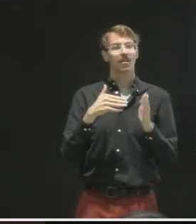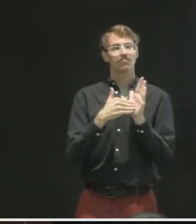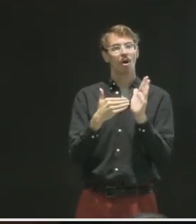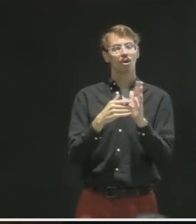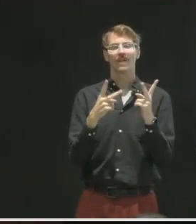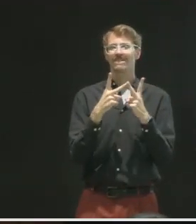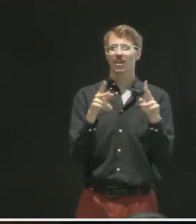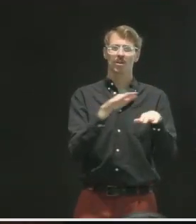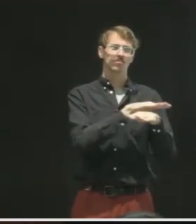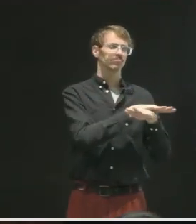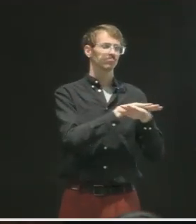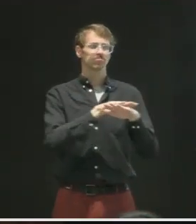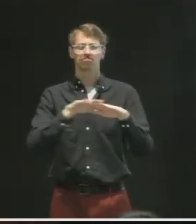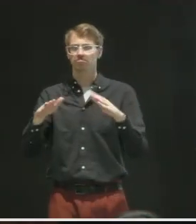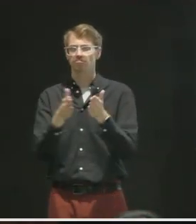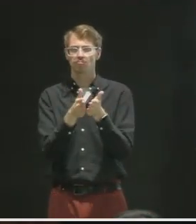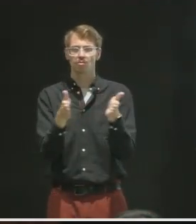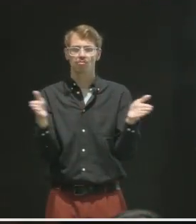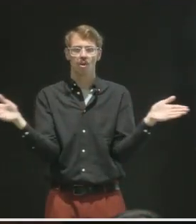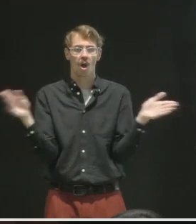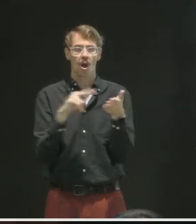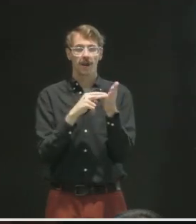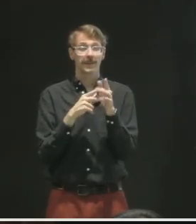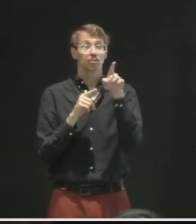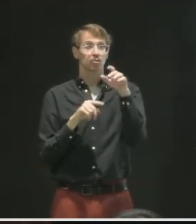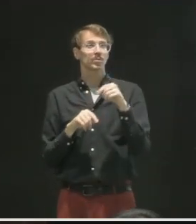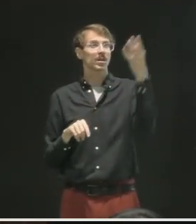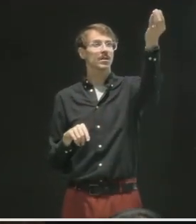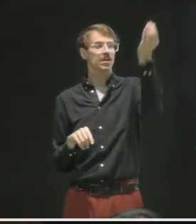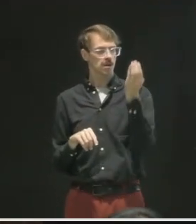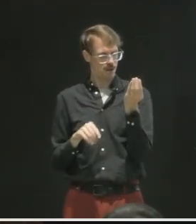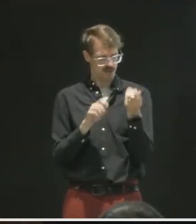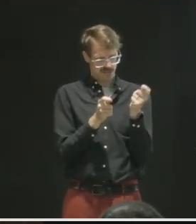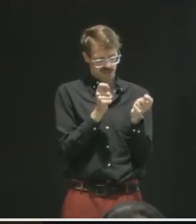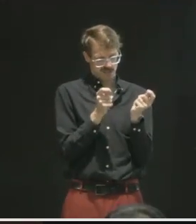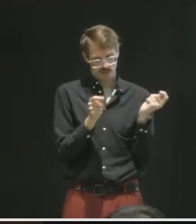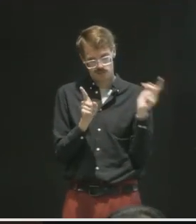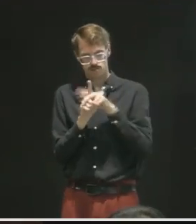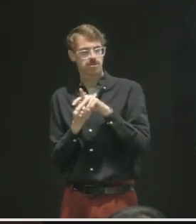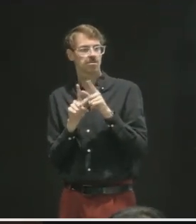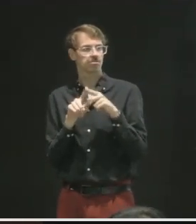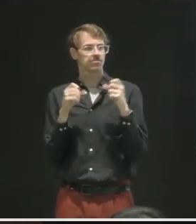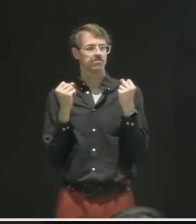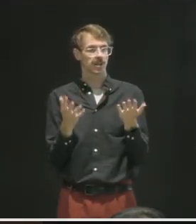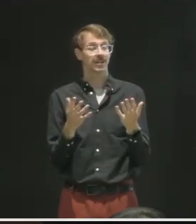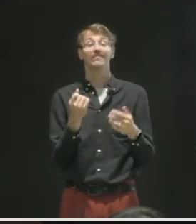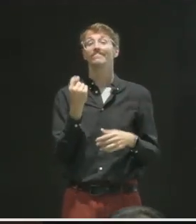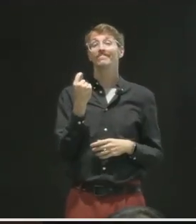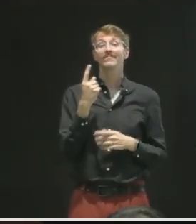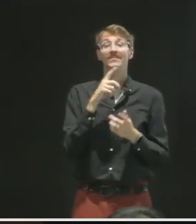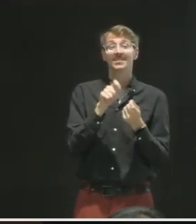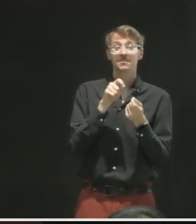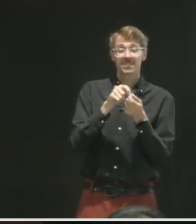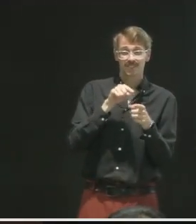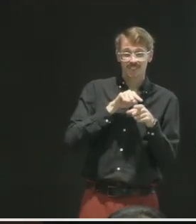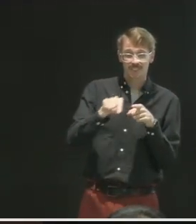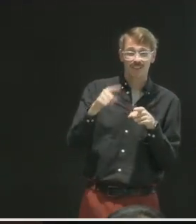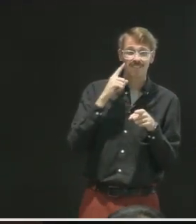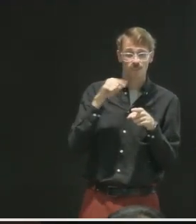can be used by a number of different stakeholders, I think. And because it's specific to the Caribbean,